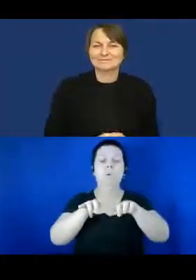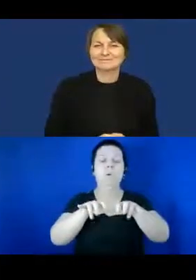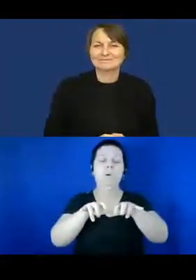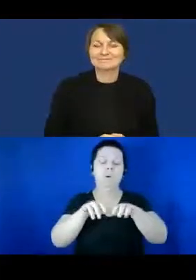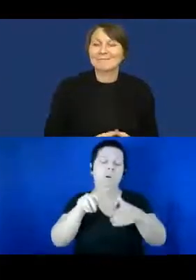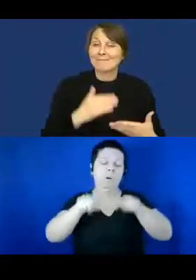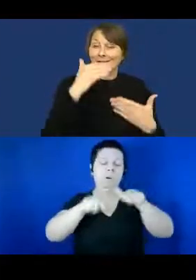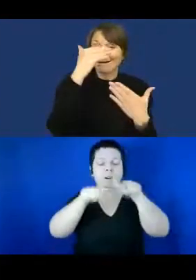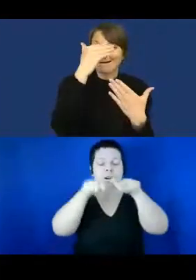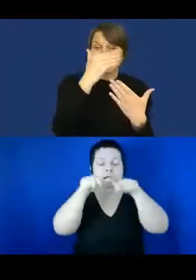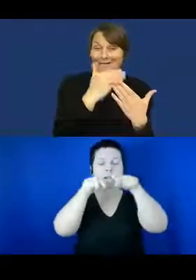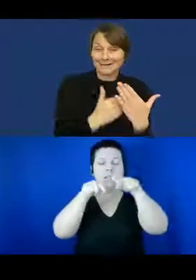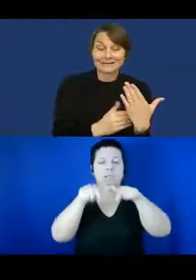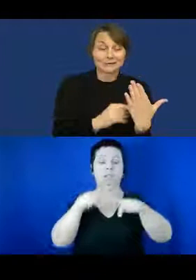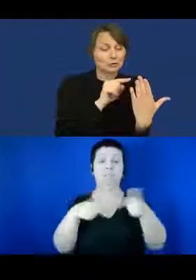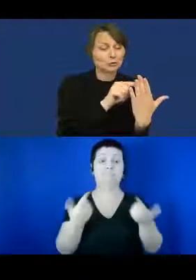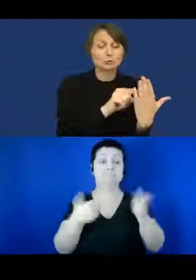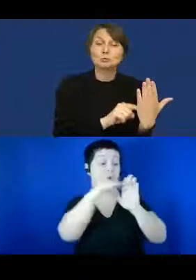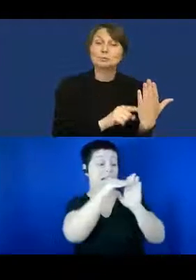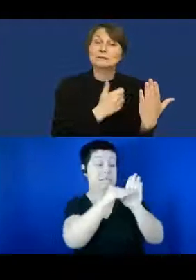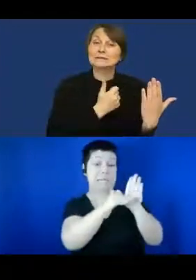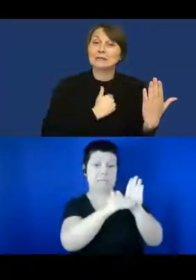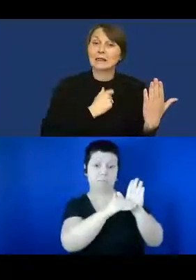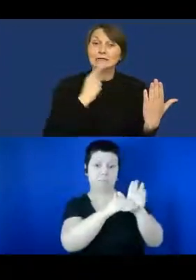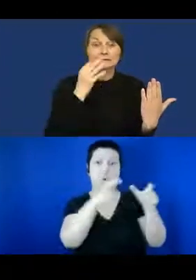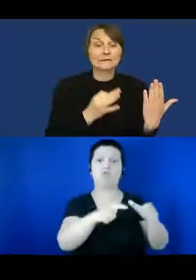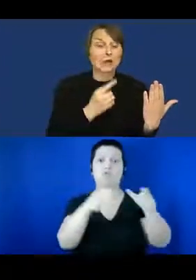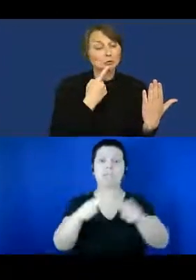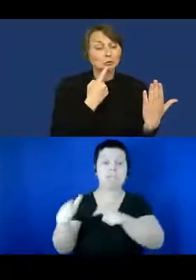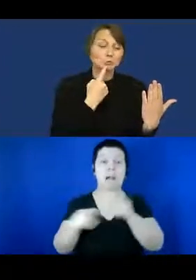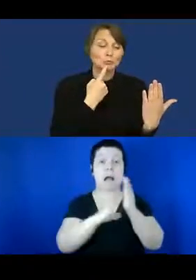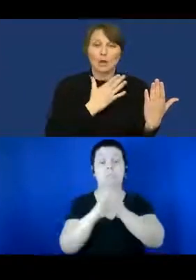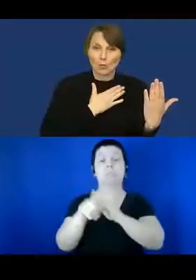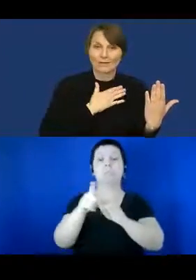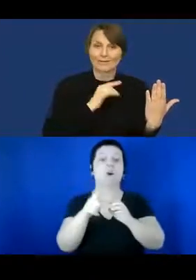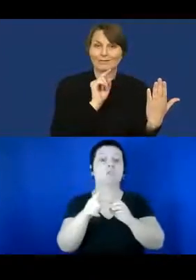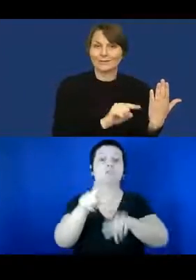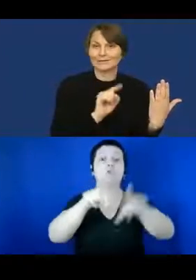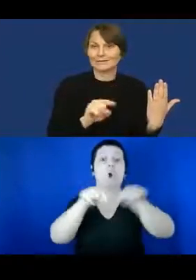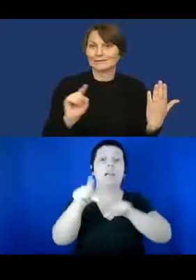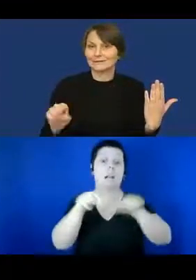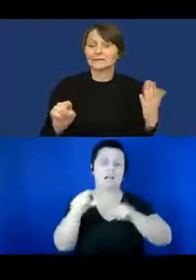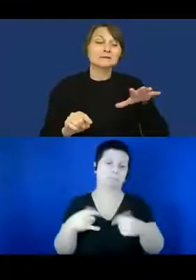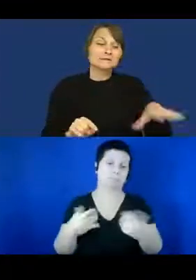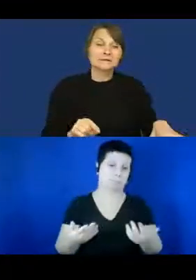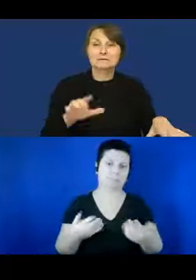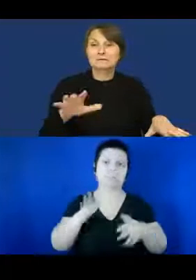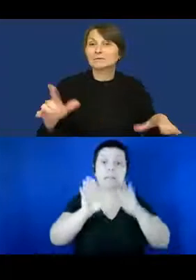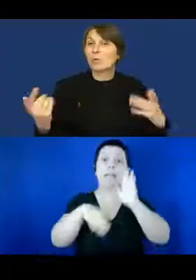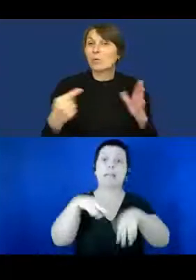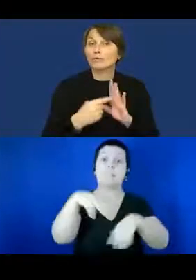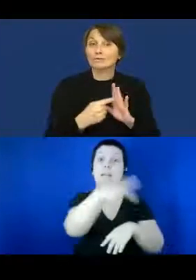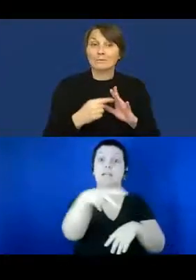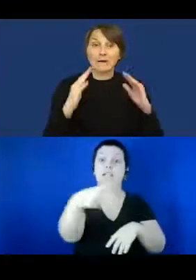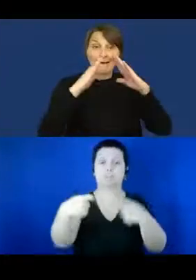places that can be identified can be customized to particular needs. So you might be looking at recognizing living room, an